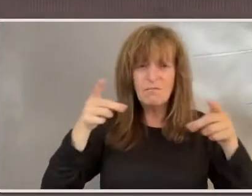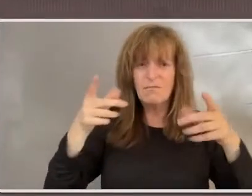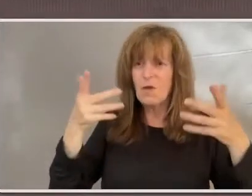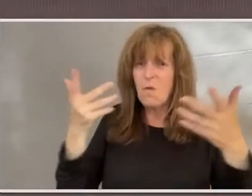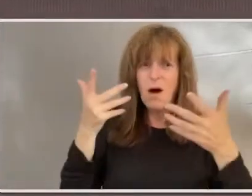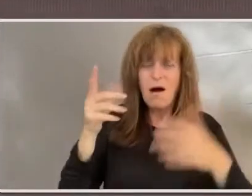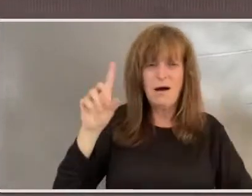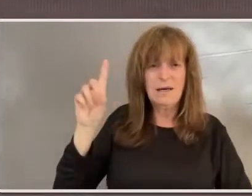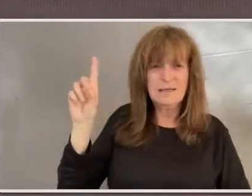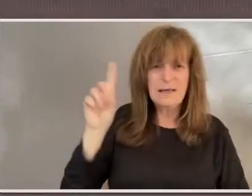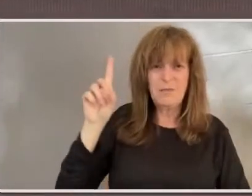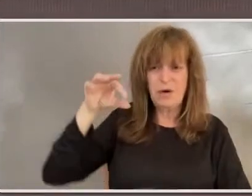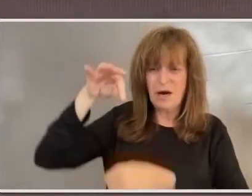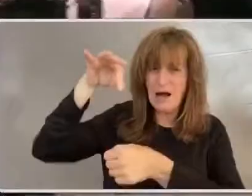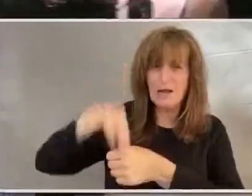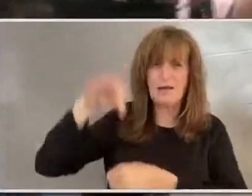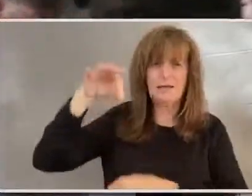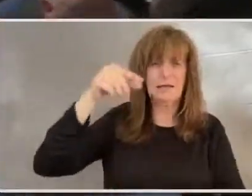First,